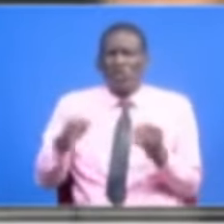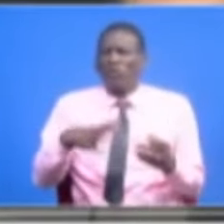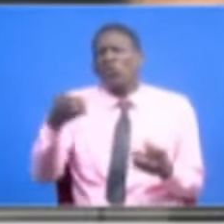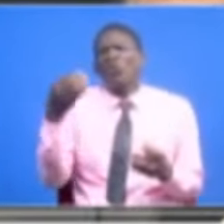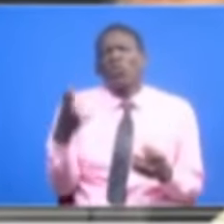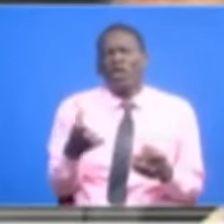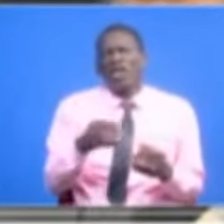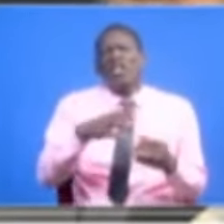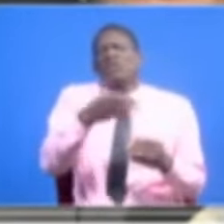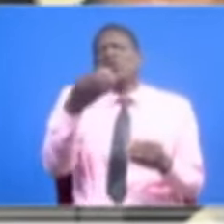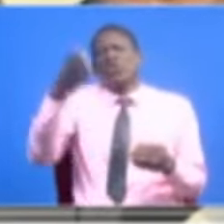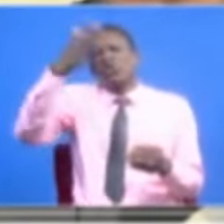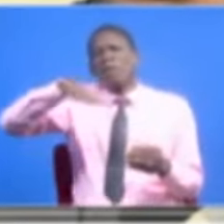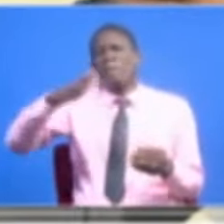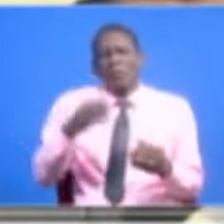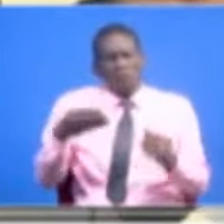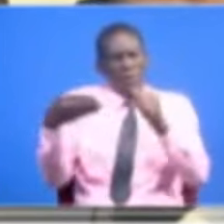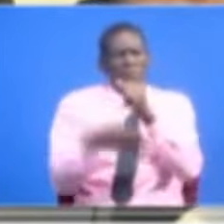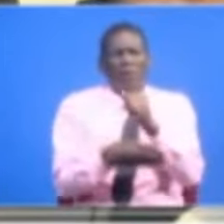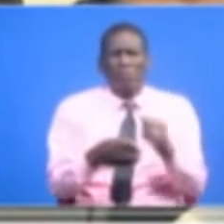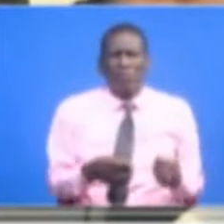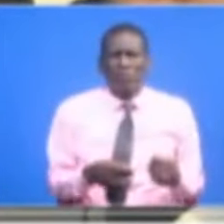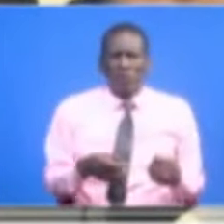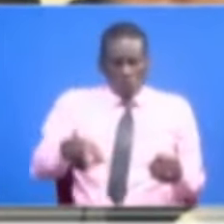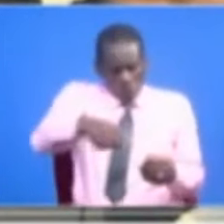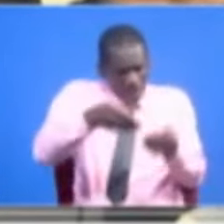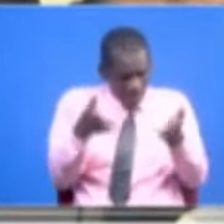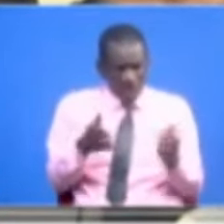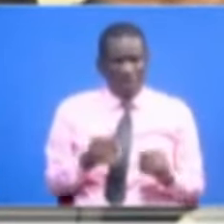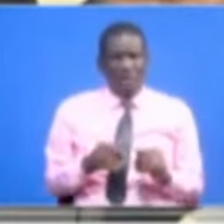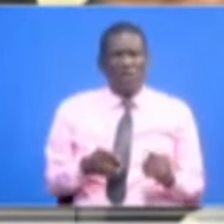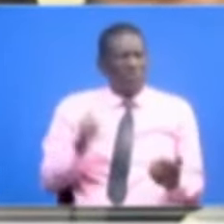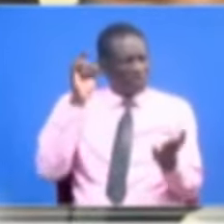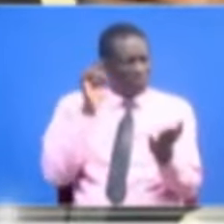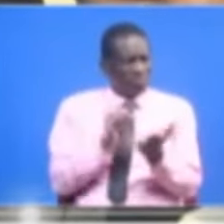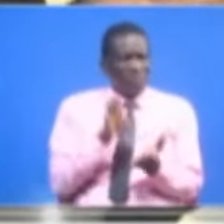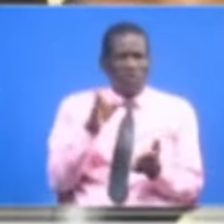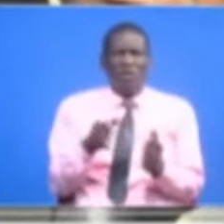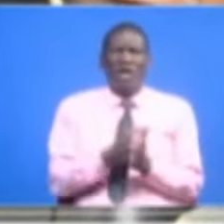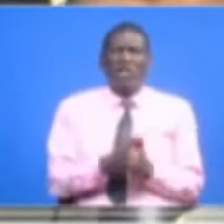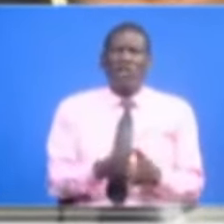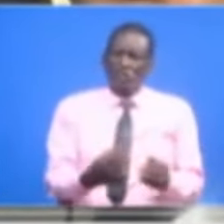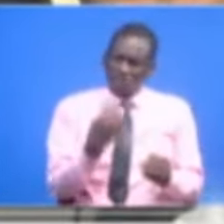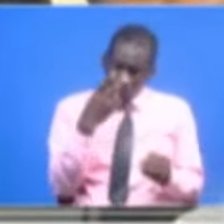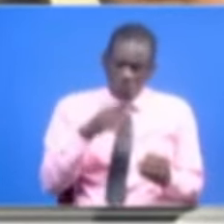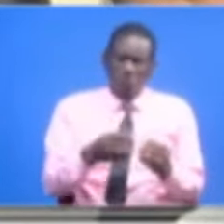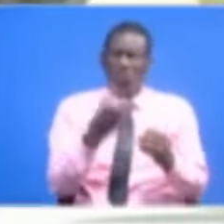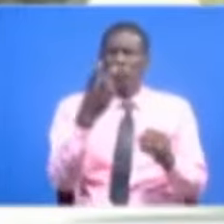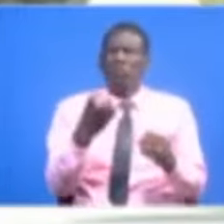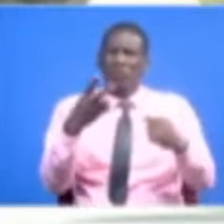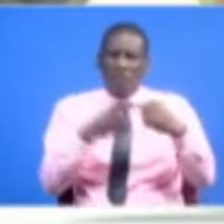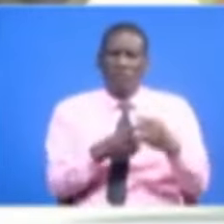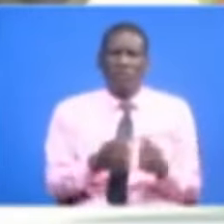and you are bought, we are the ones on ground. We are going to recall you and tutapatana kwa ground